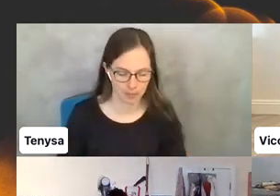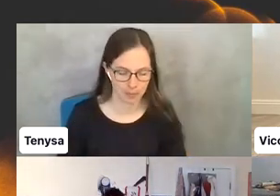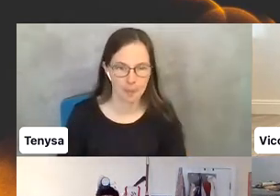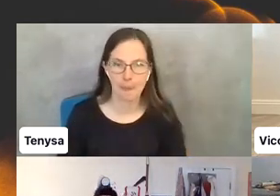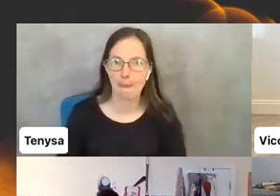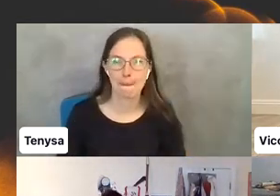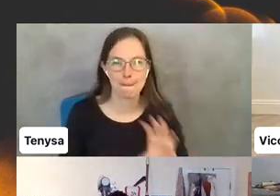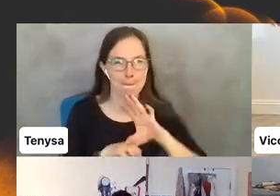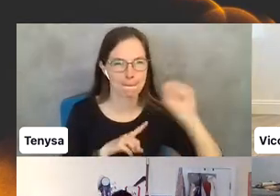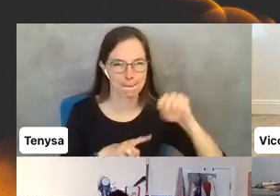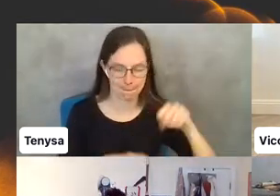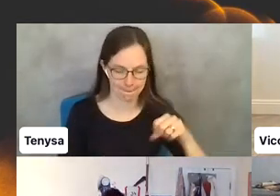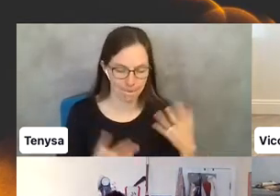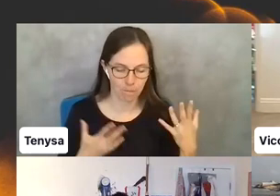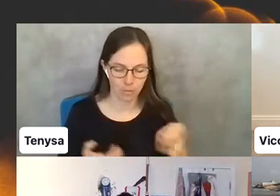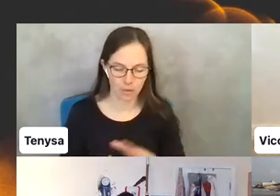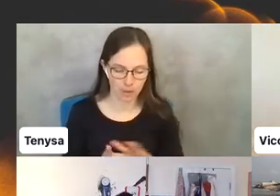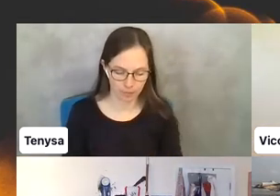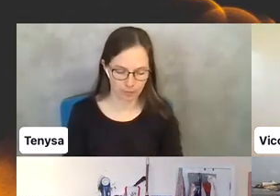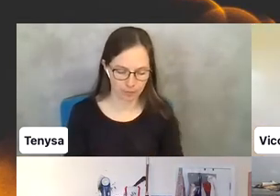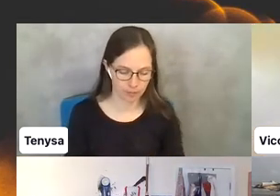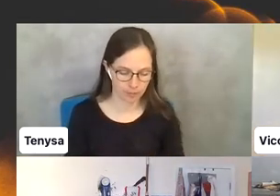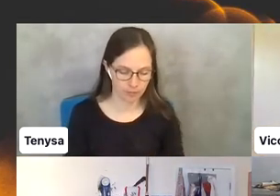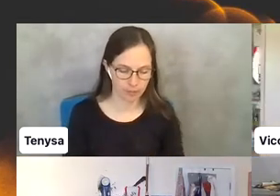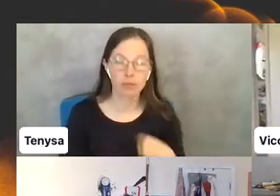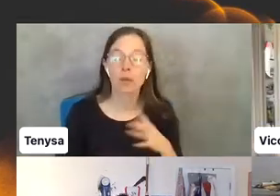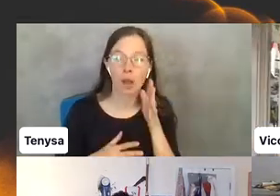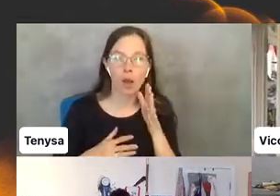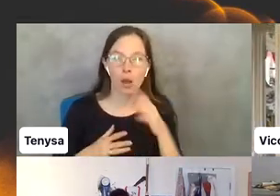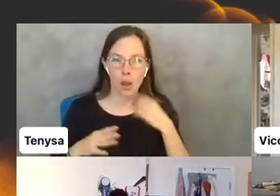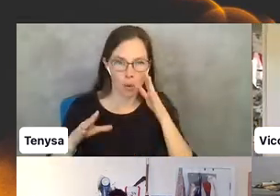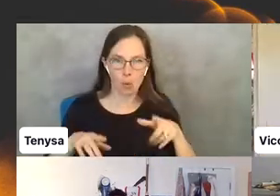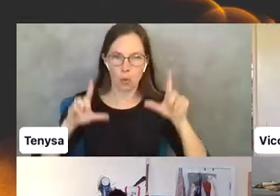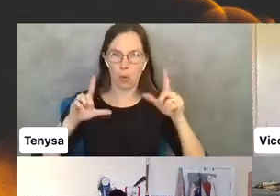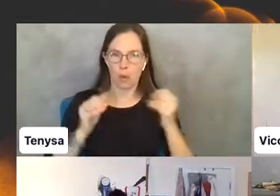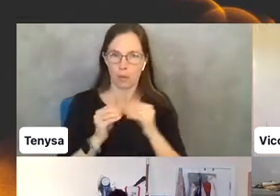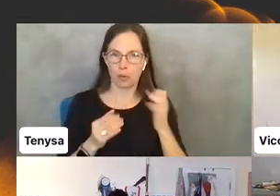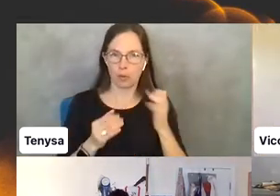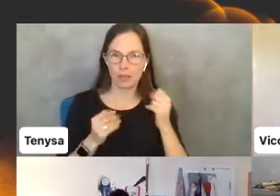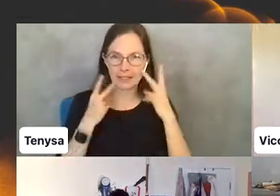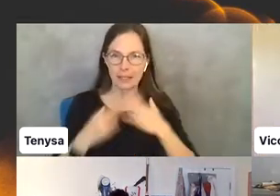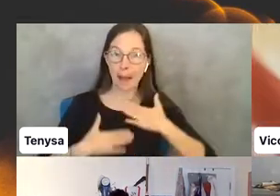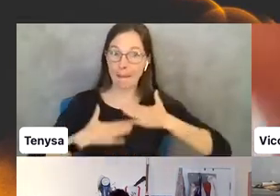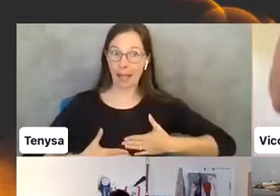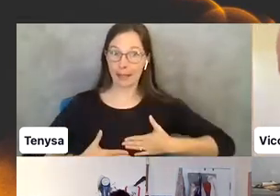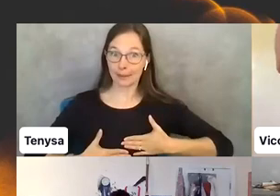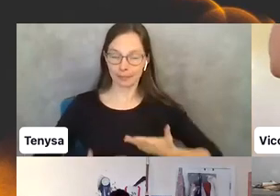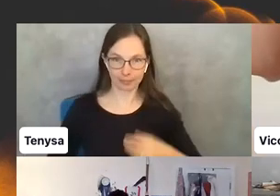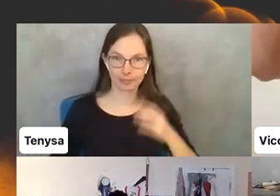Incredible. Yes. And you want to be nice. I'm going to put myself a little bit higher so maybe you can see a bit more of my body. I